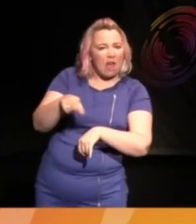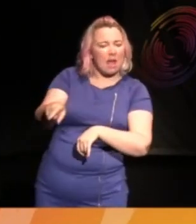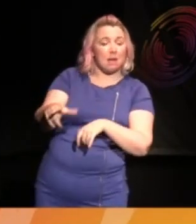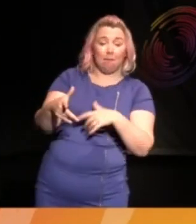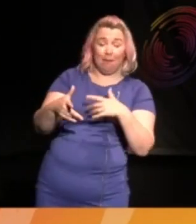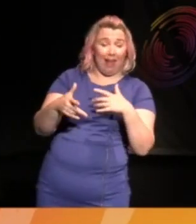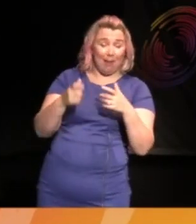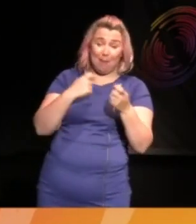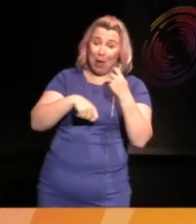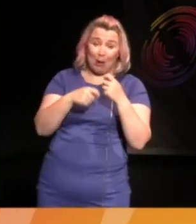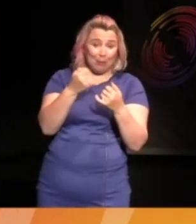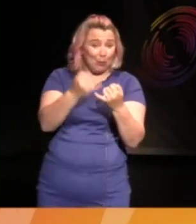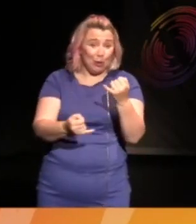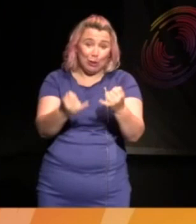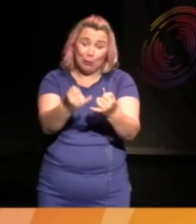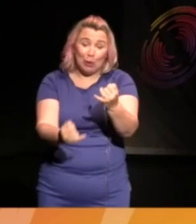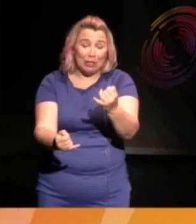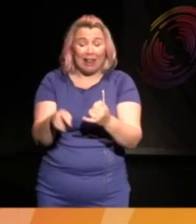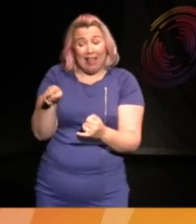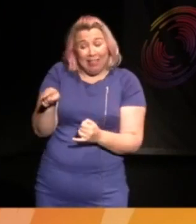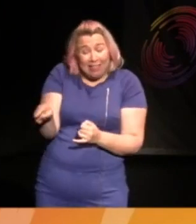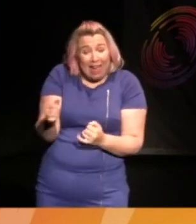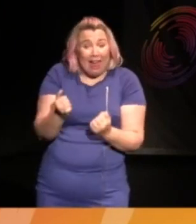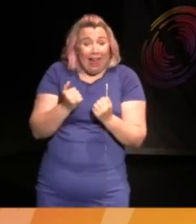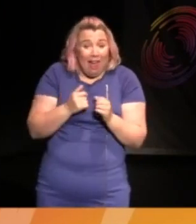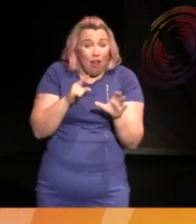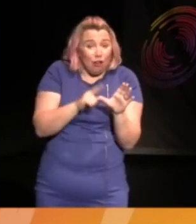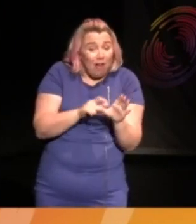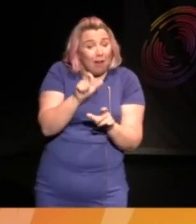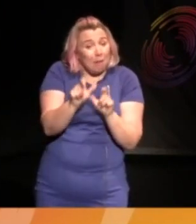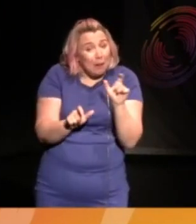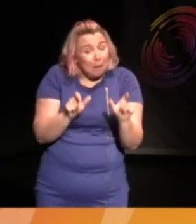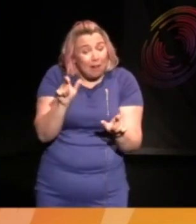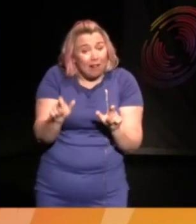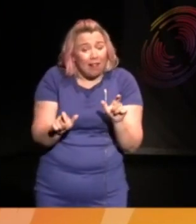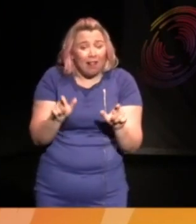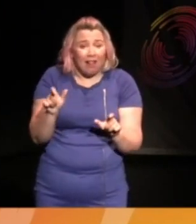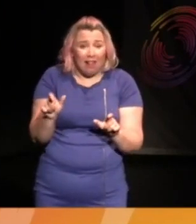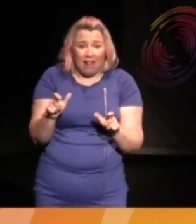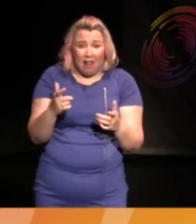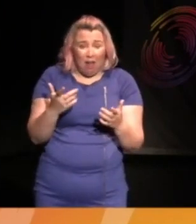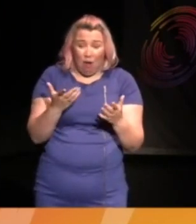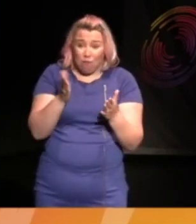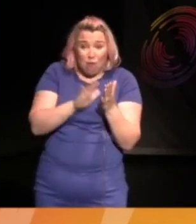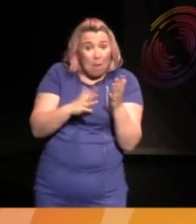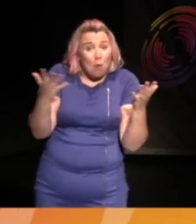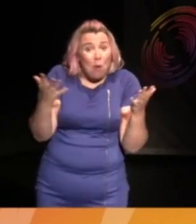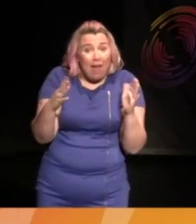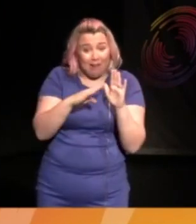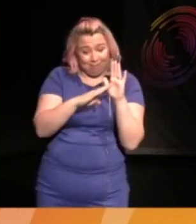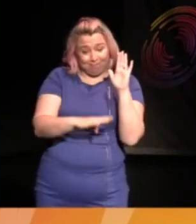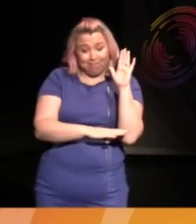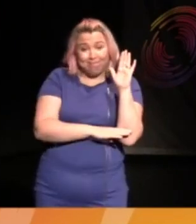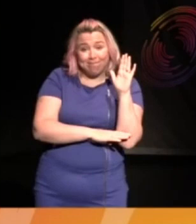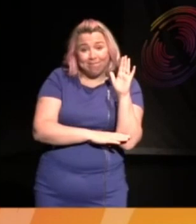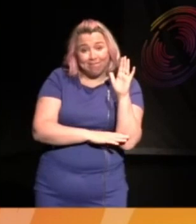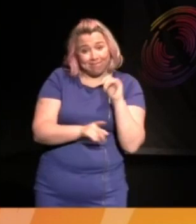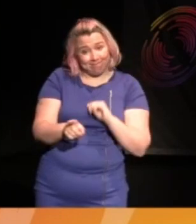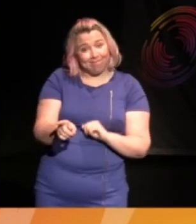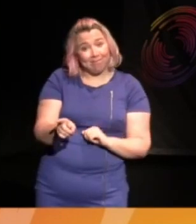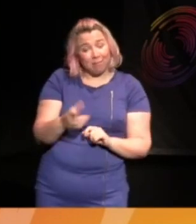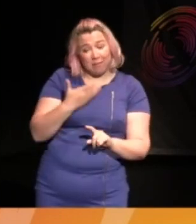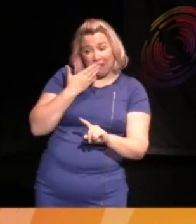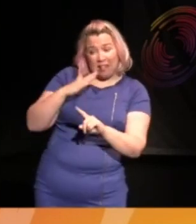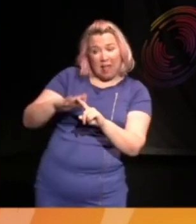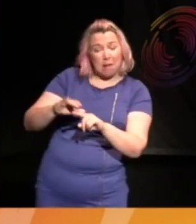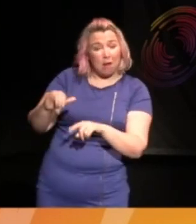kind of escalates. And these are young people that are often from the low socio-economic areas, but they're being labelled